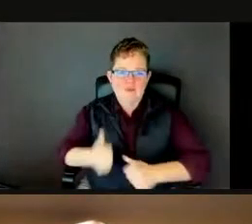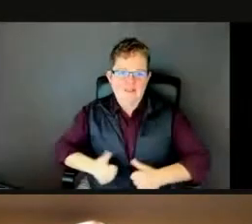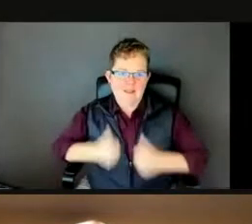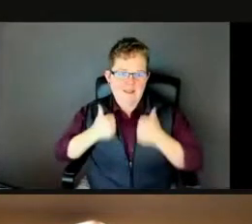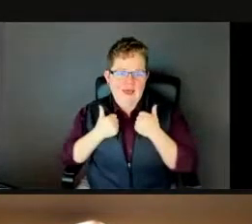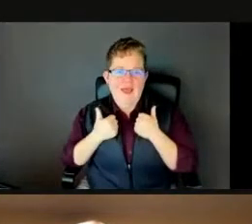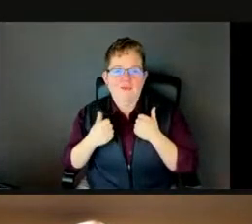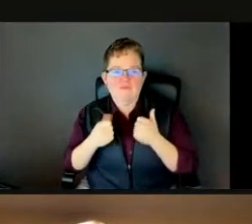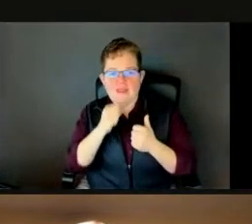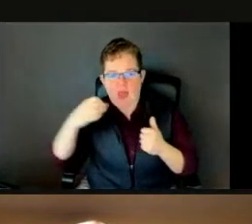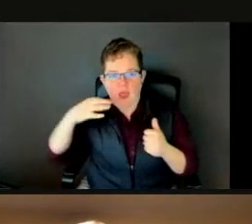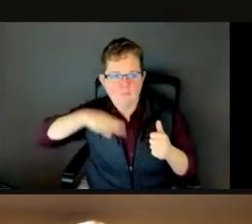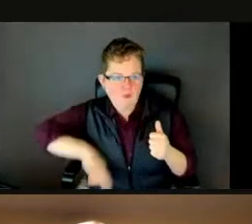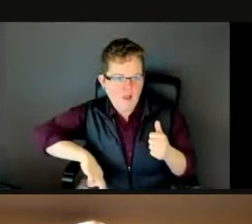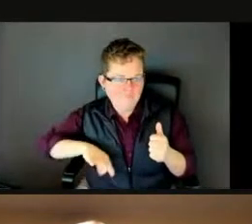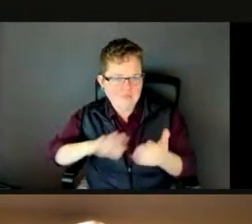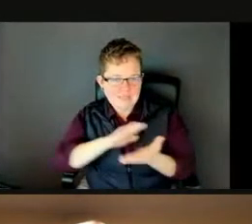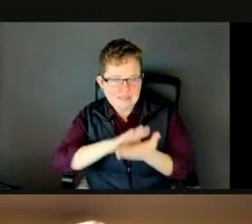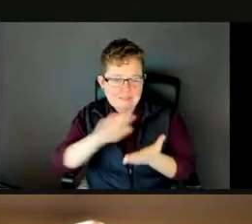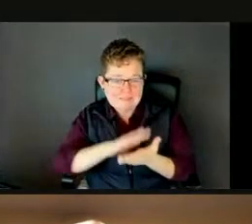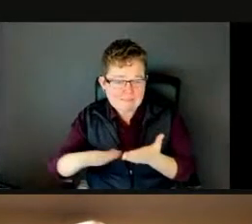Clean Start program investment.